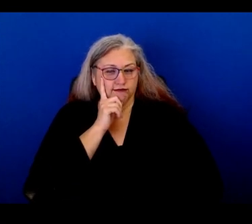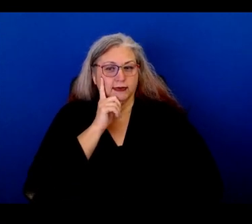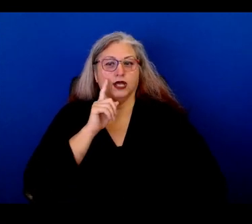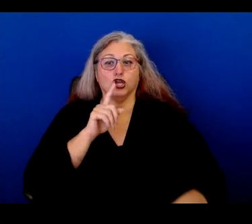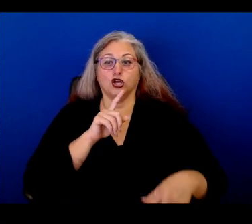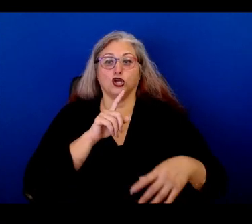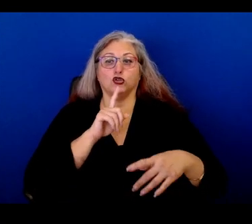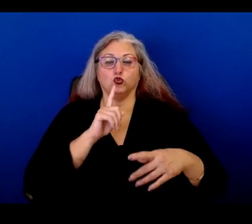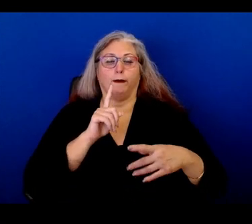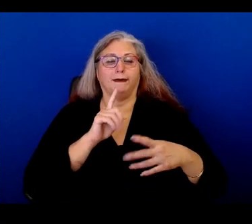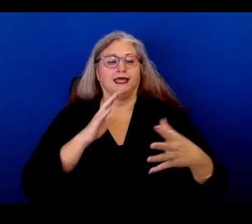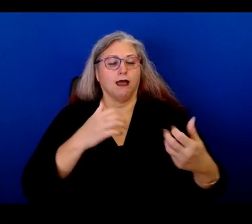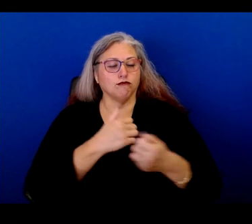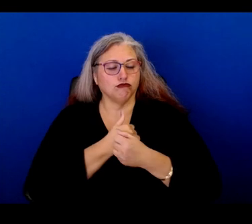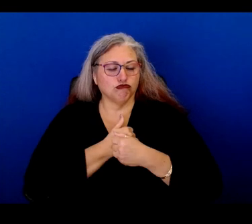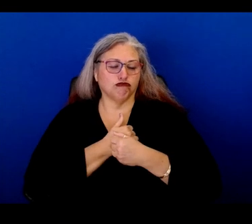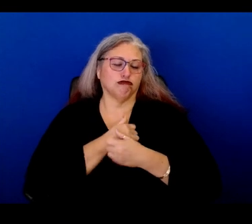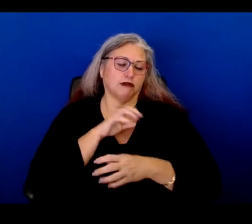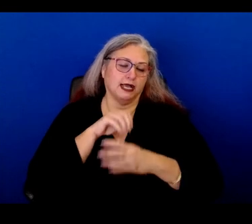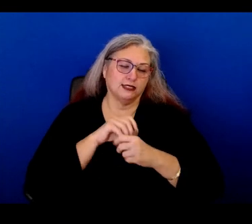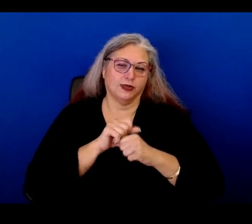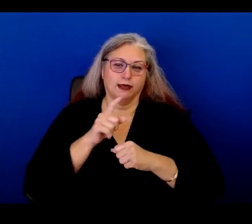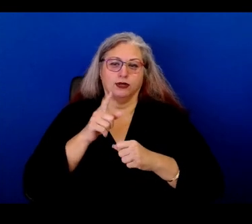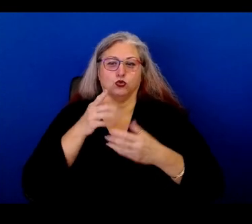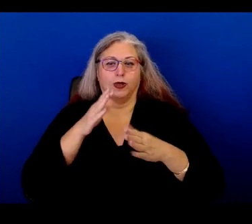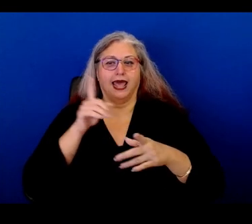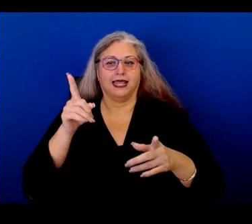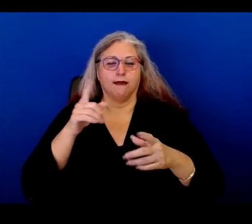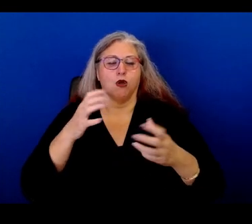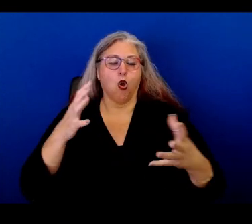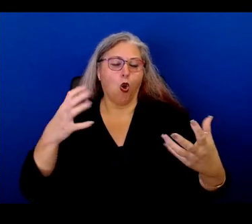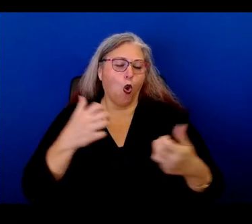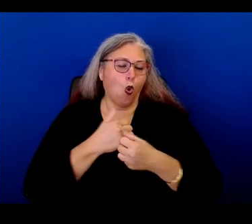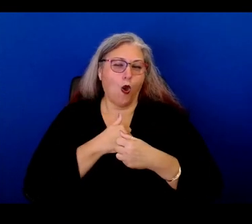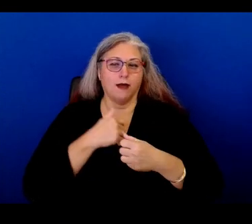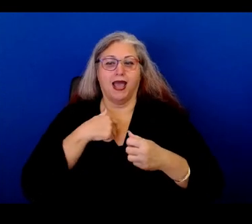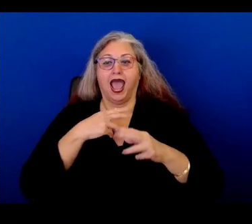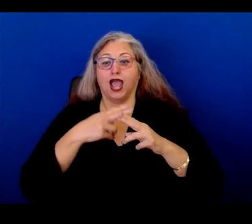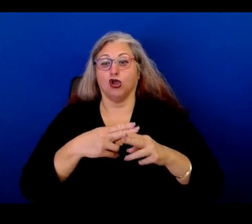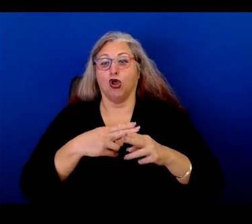being embraced by him, just letting him hold, and